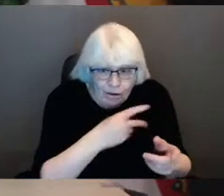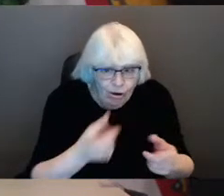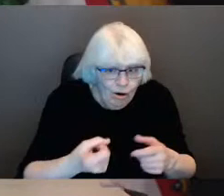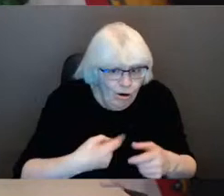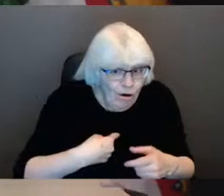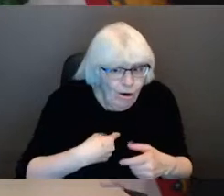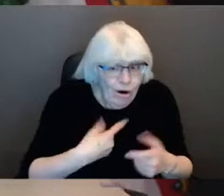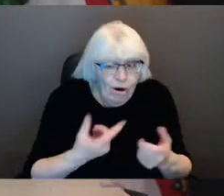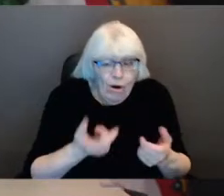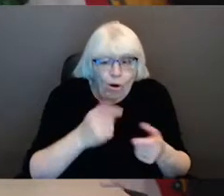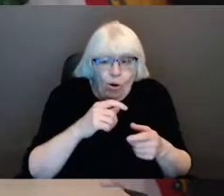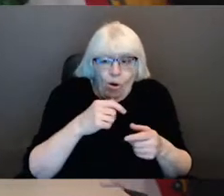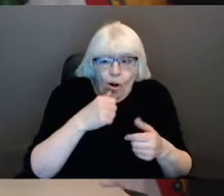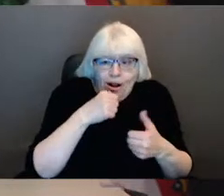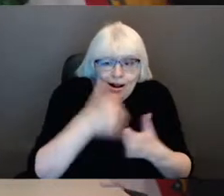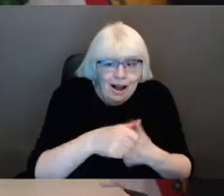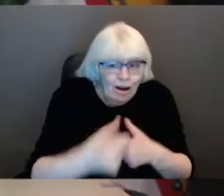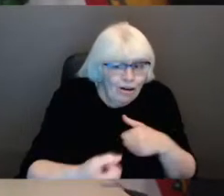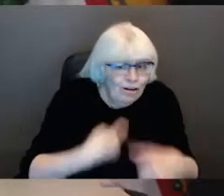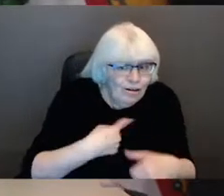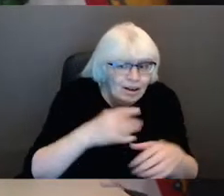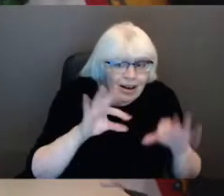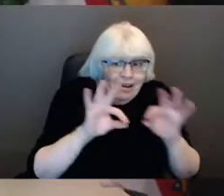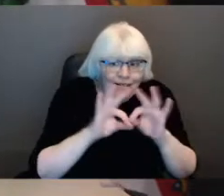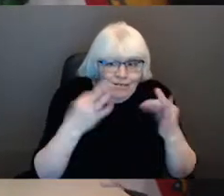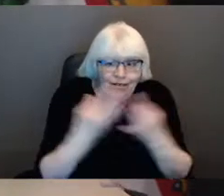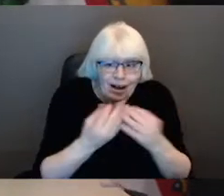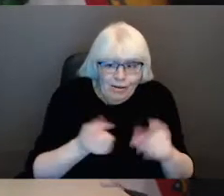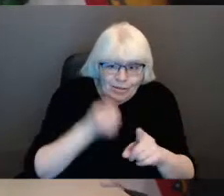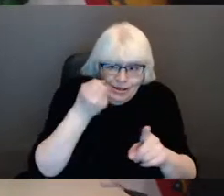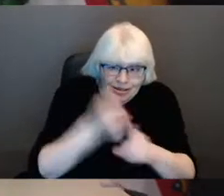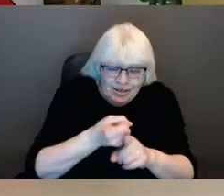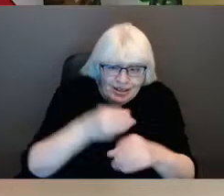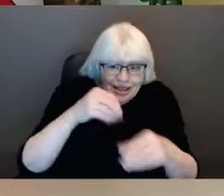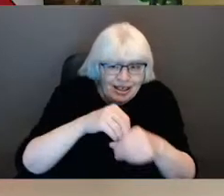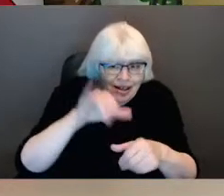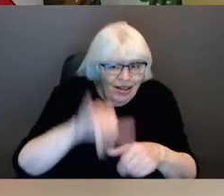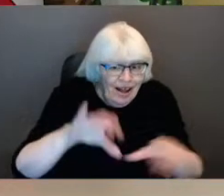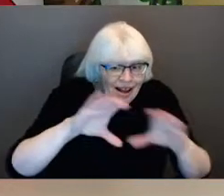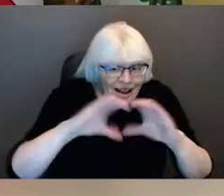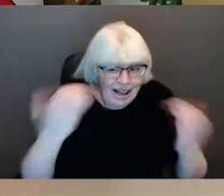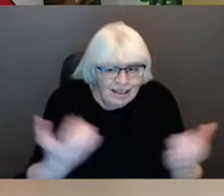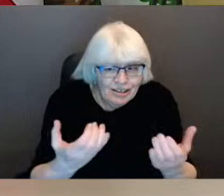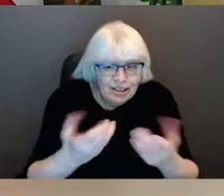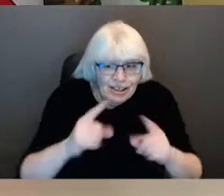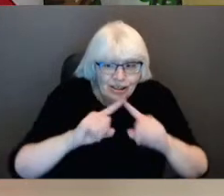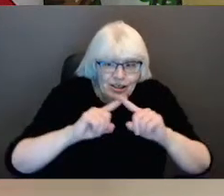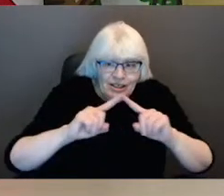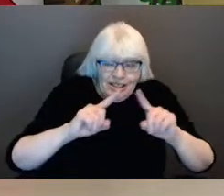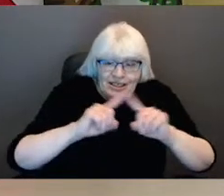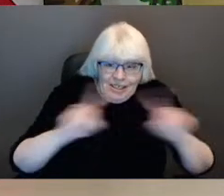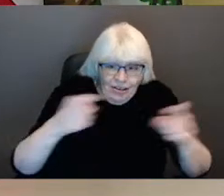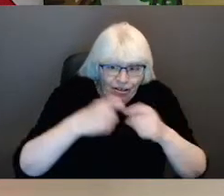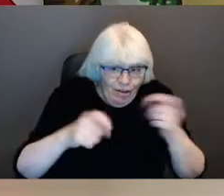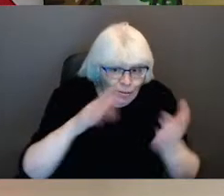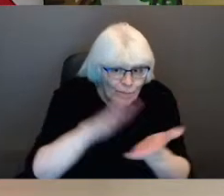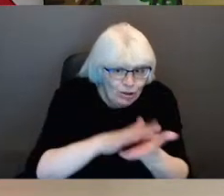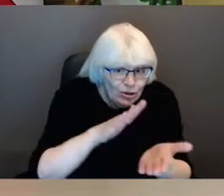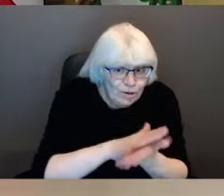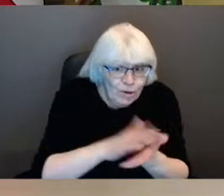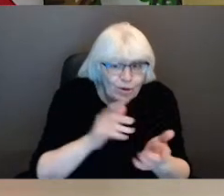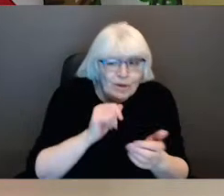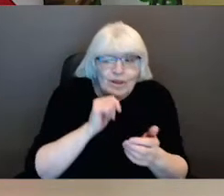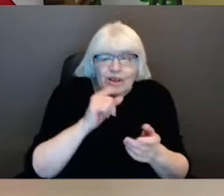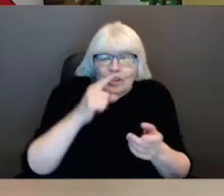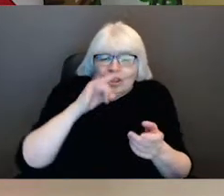for families that might be impacted that are in those classrooms? Are there kids that don't come to school? All that stuff around how that works.